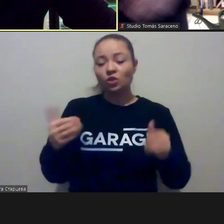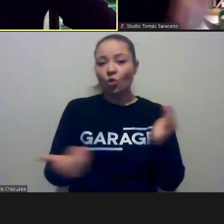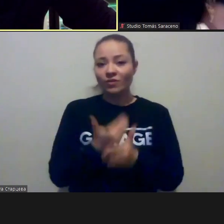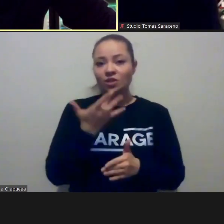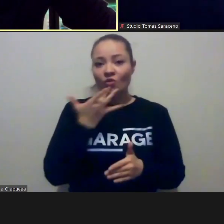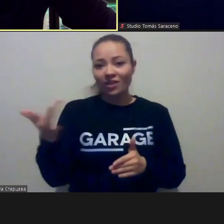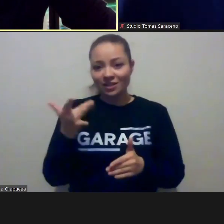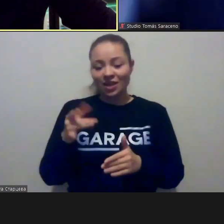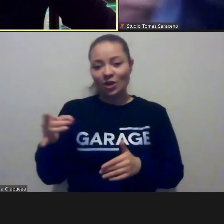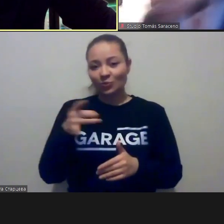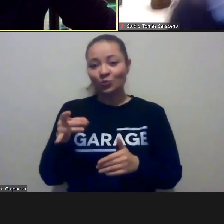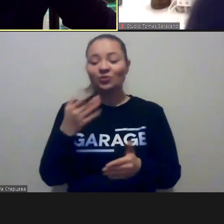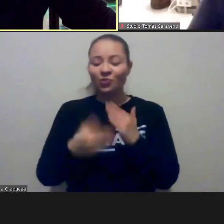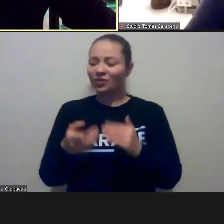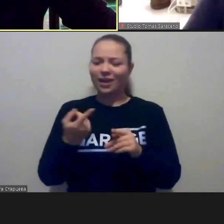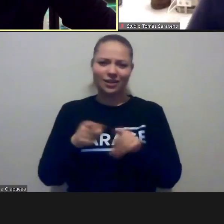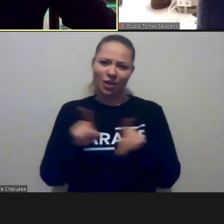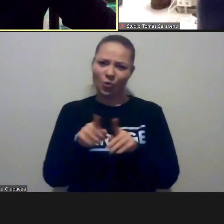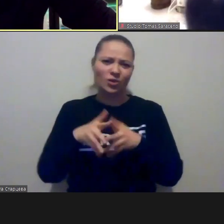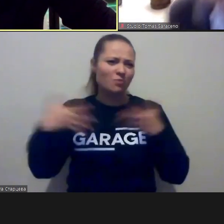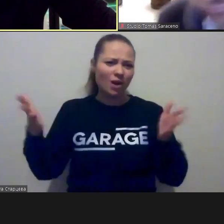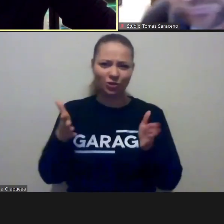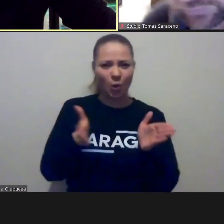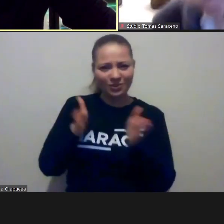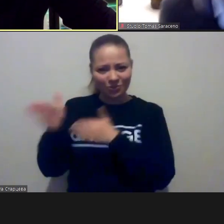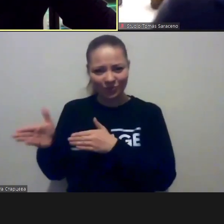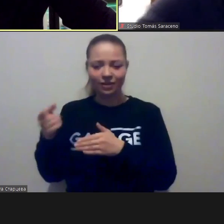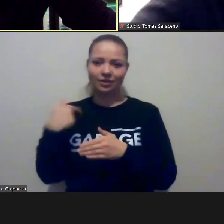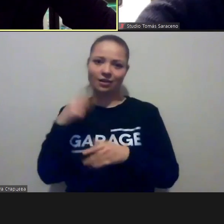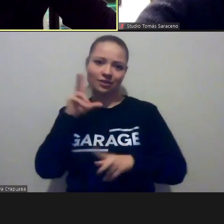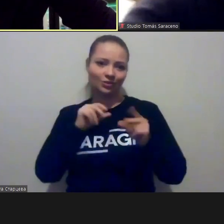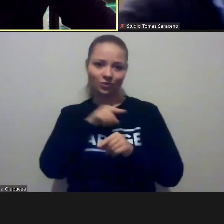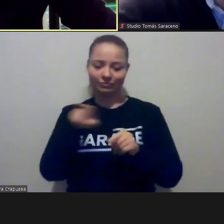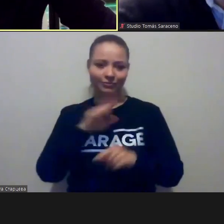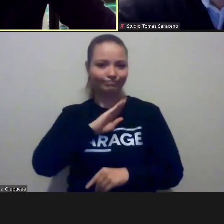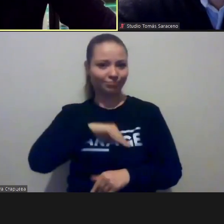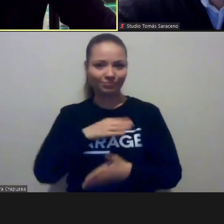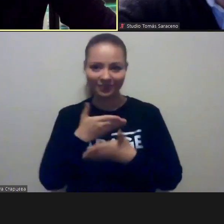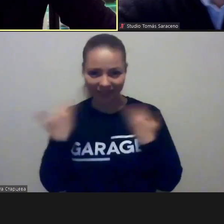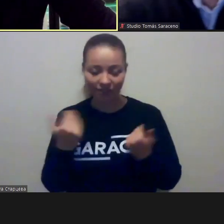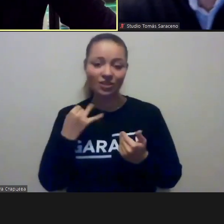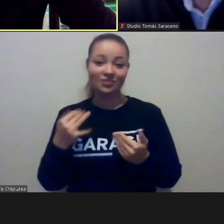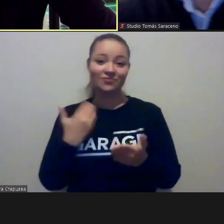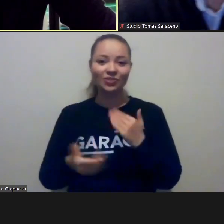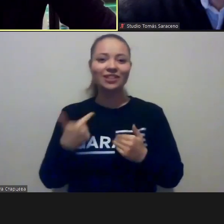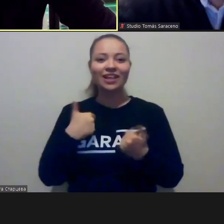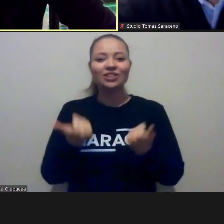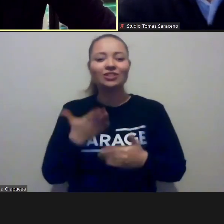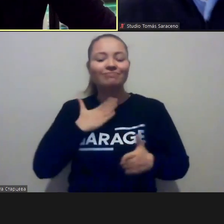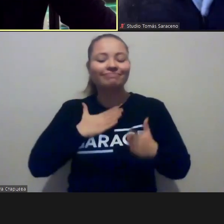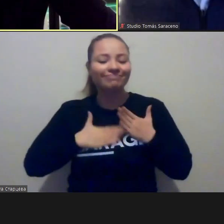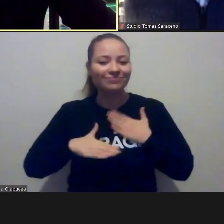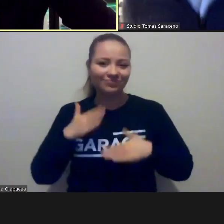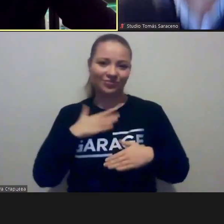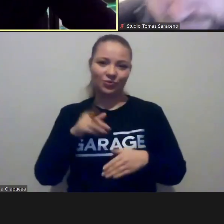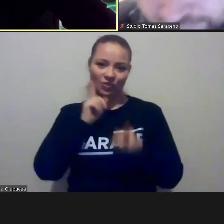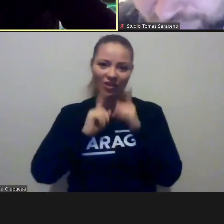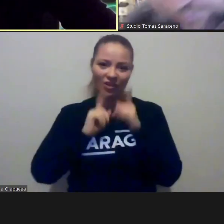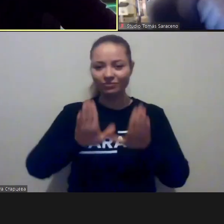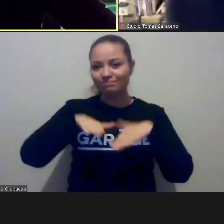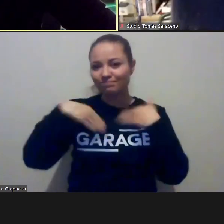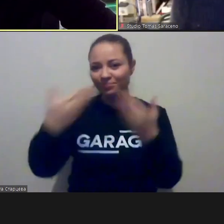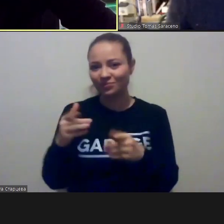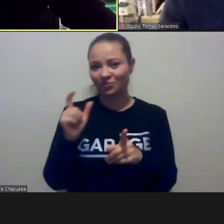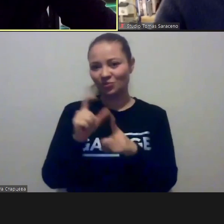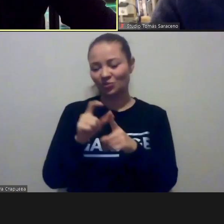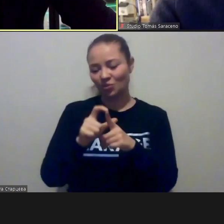proposing it to people of new generations. But this was a slight deviation from subject, And now I'm happy to give the floor to